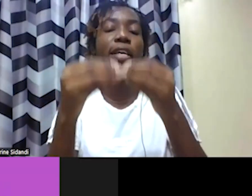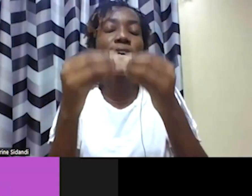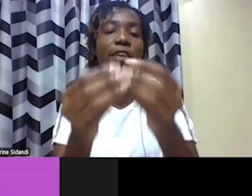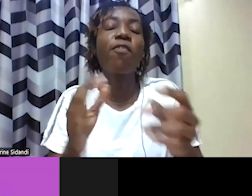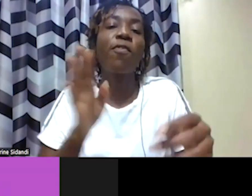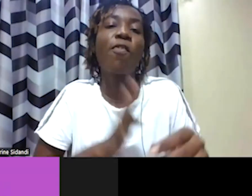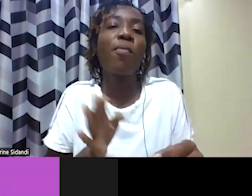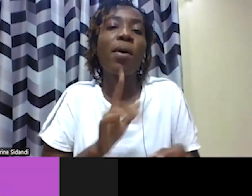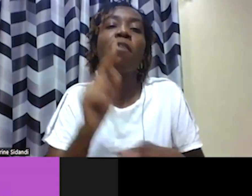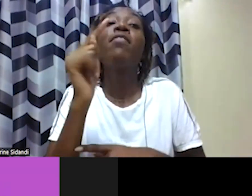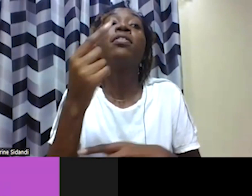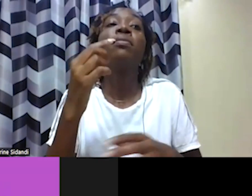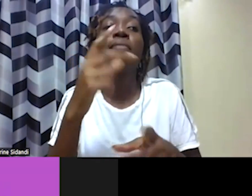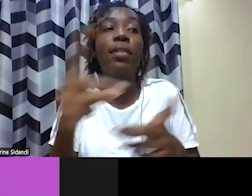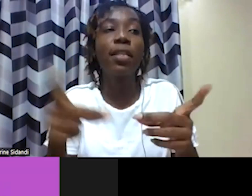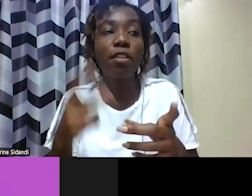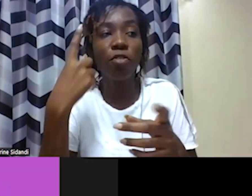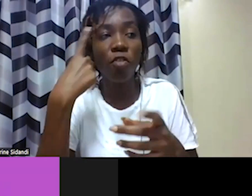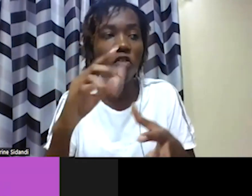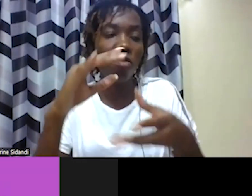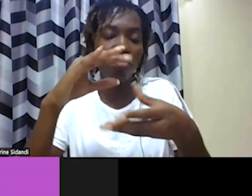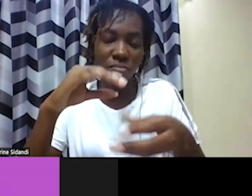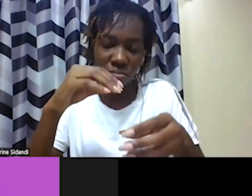place for recreation,